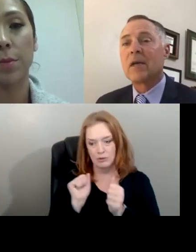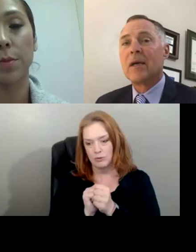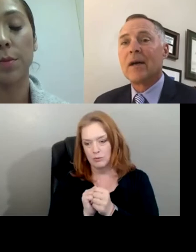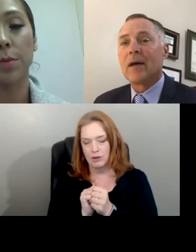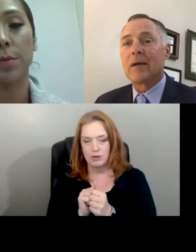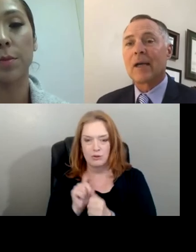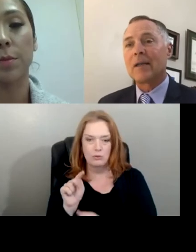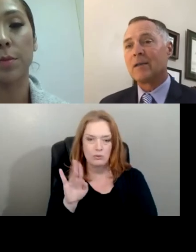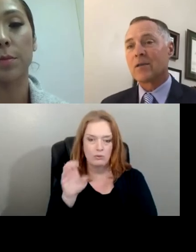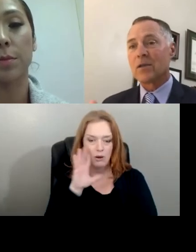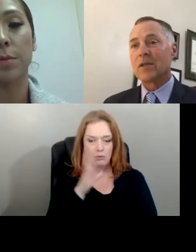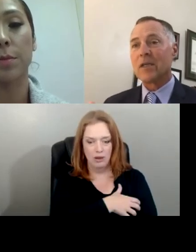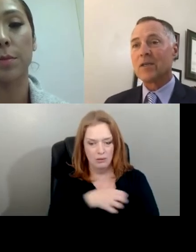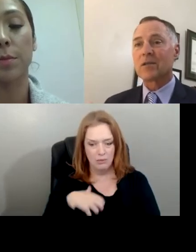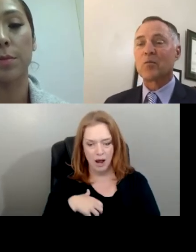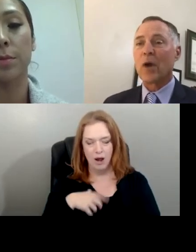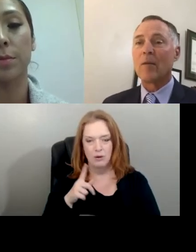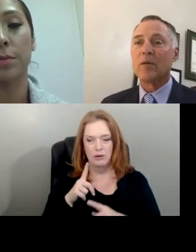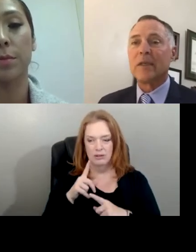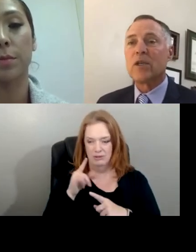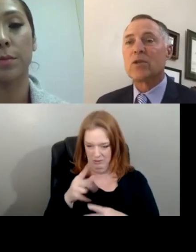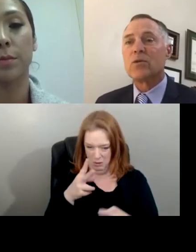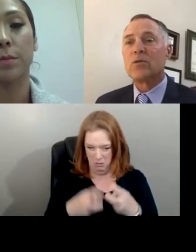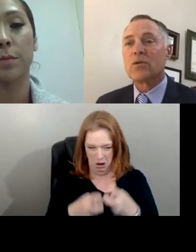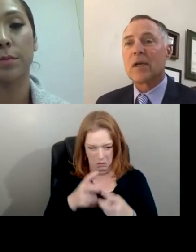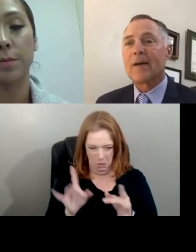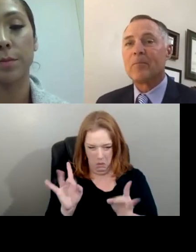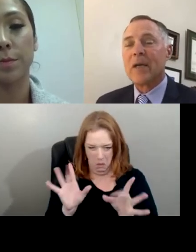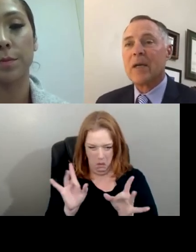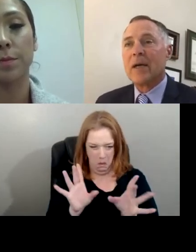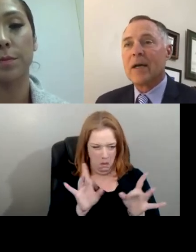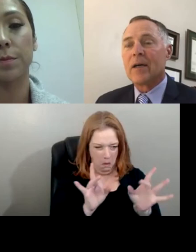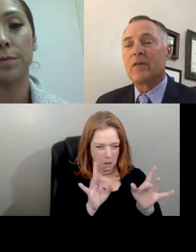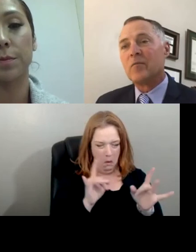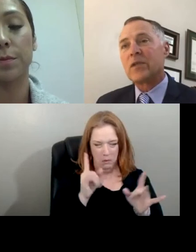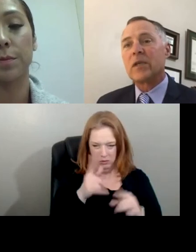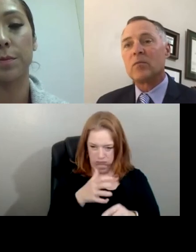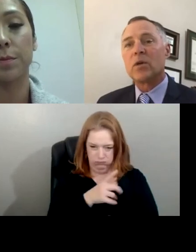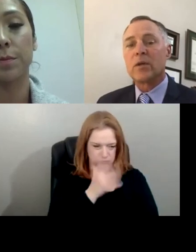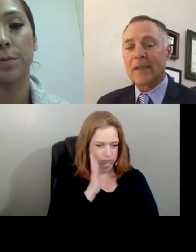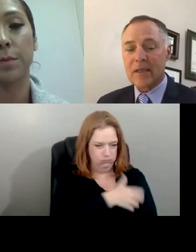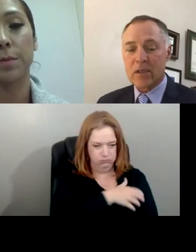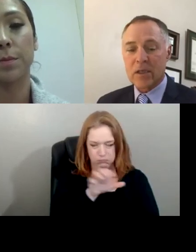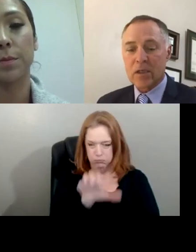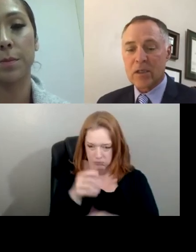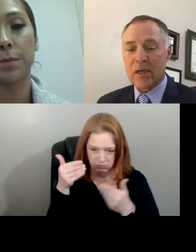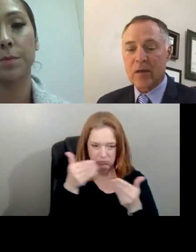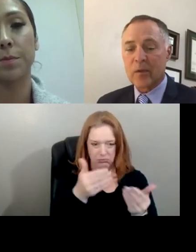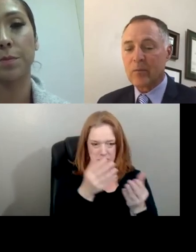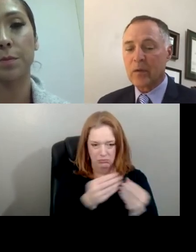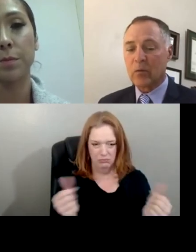address kind of this insidious problem and issues of missing and murdered